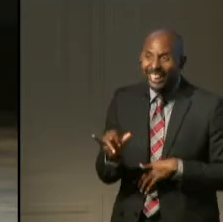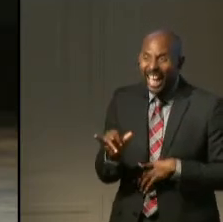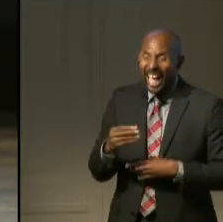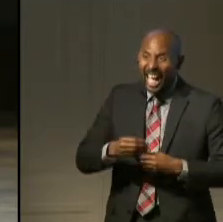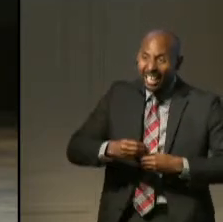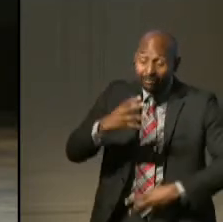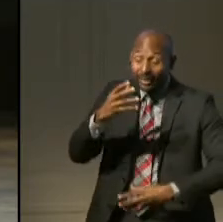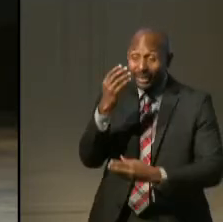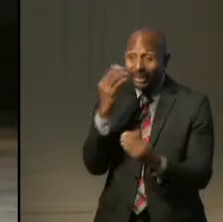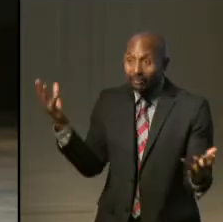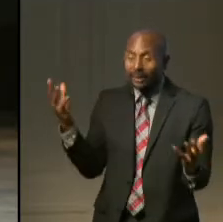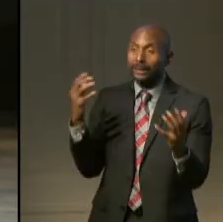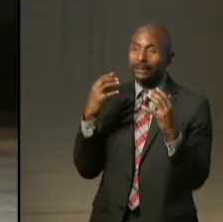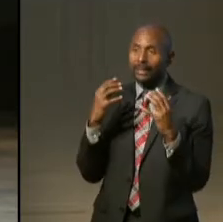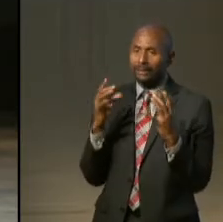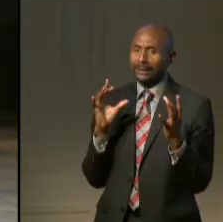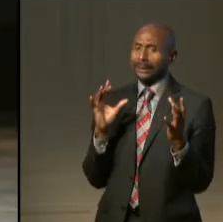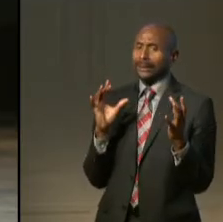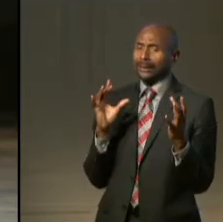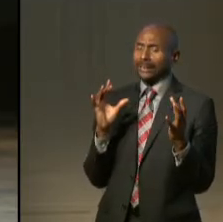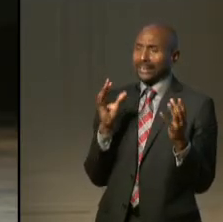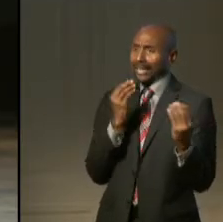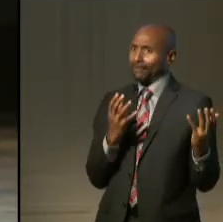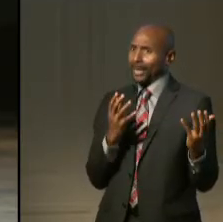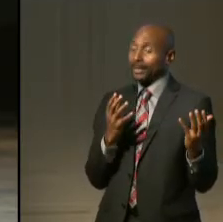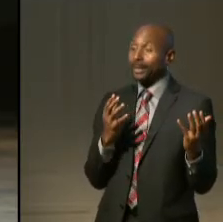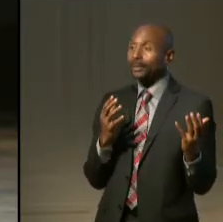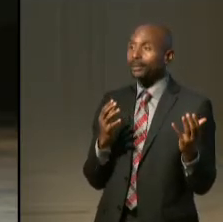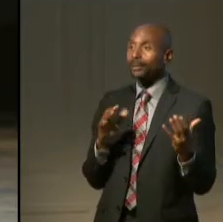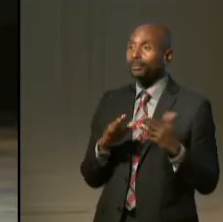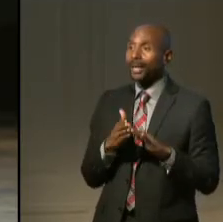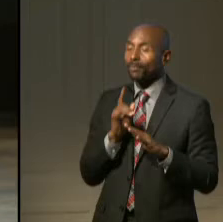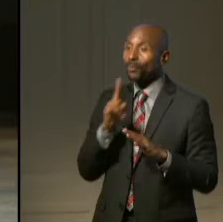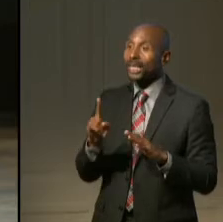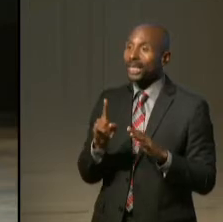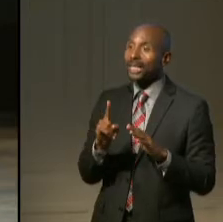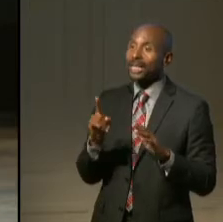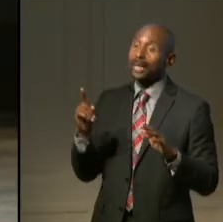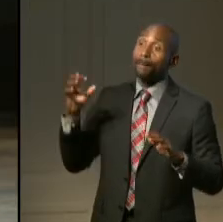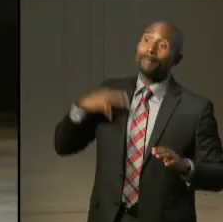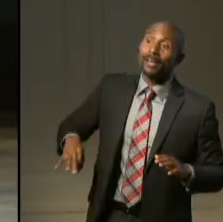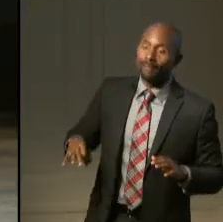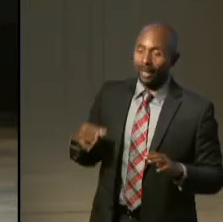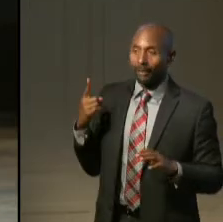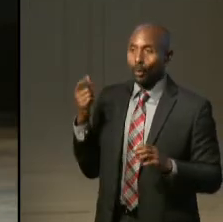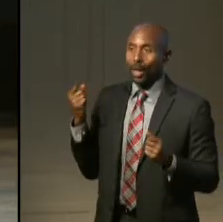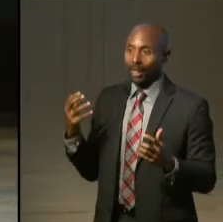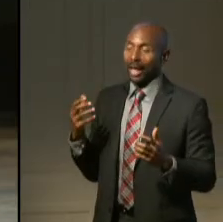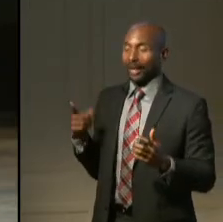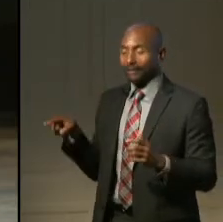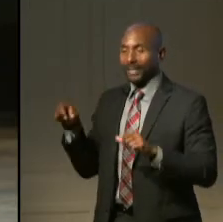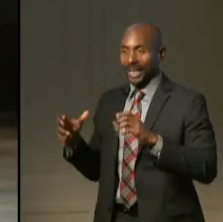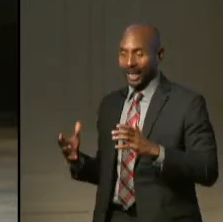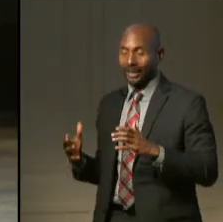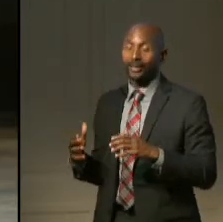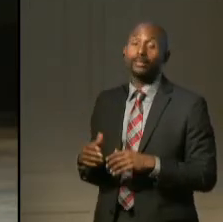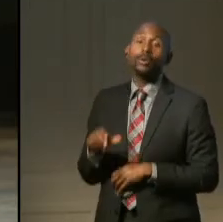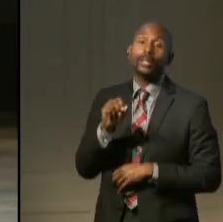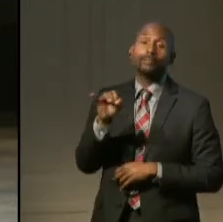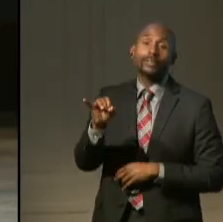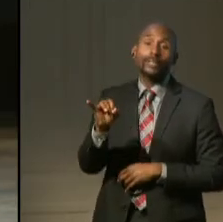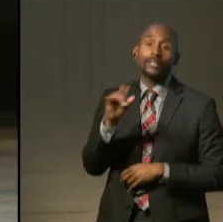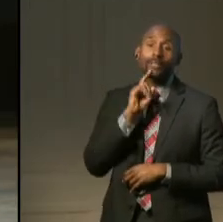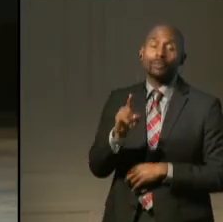be incredibly valuable. So it's something that I think about here at the Smithsonian is the amount of, and this is something that the